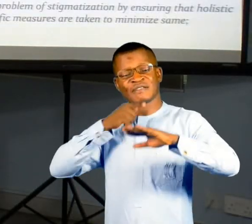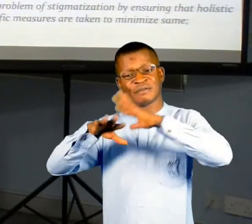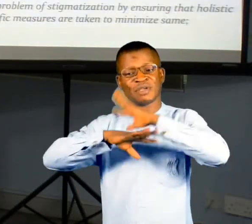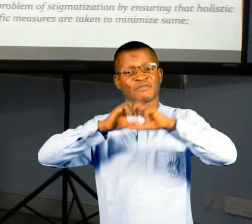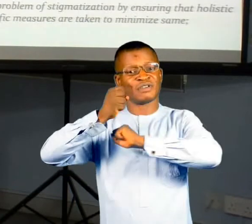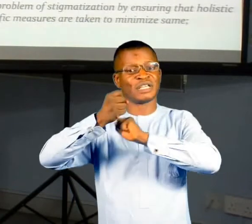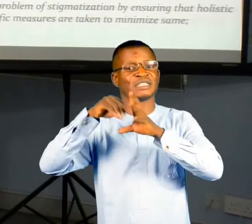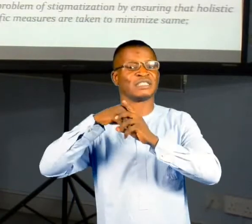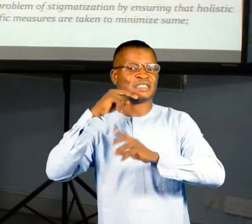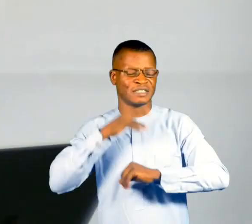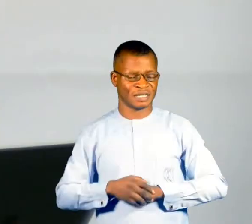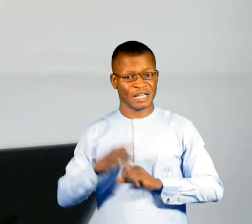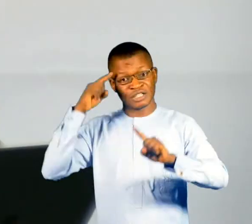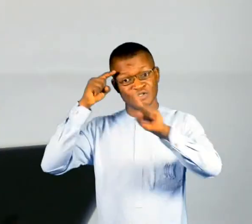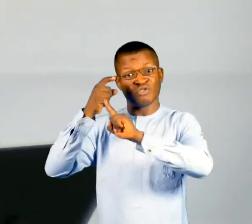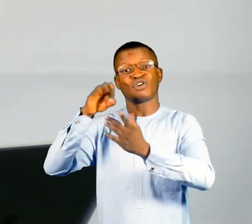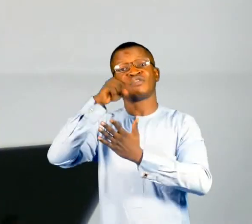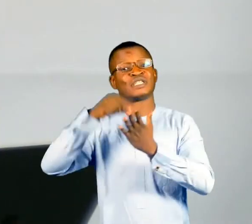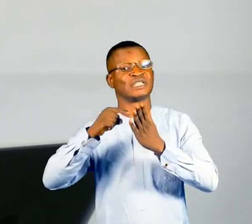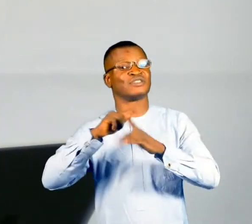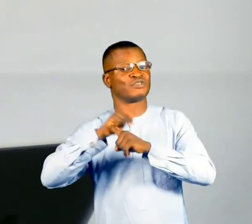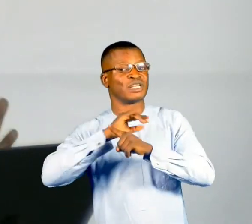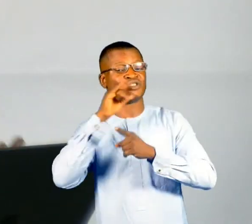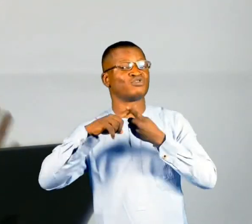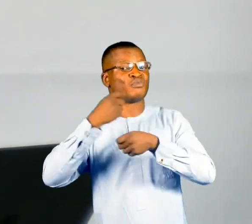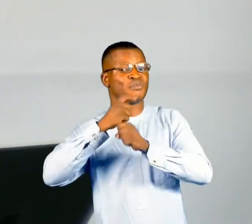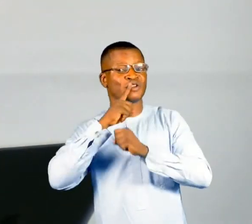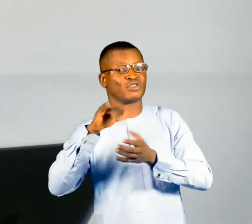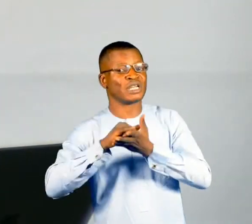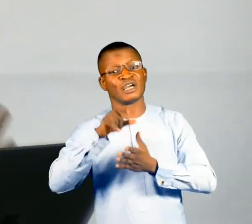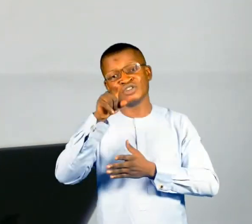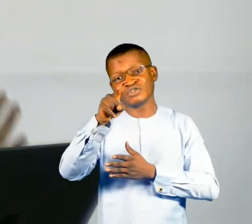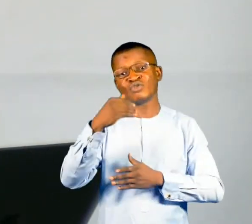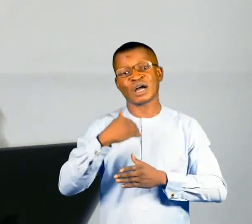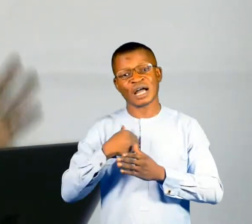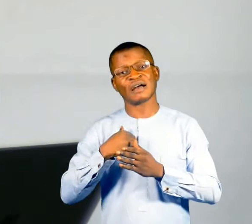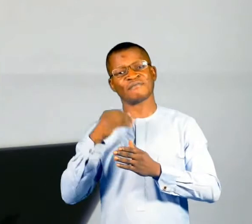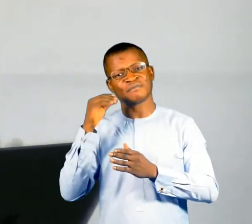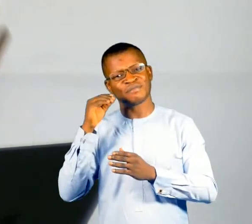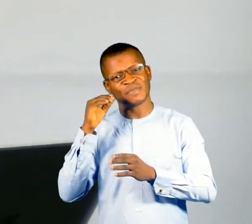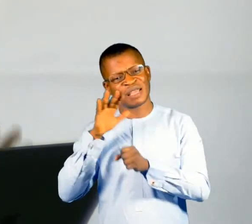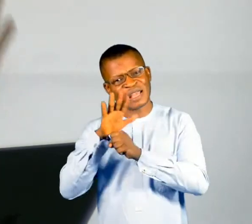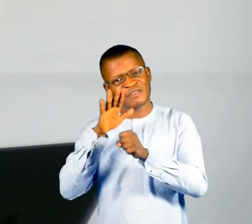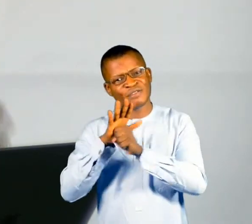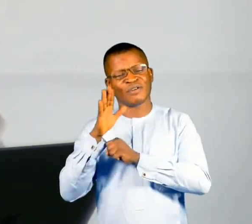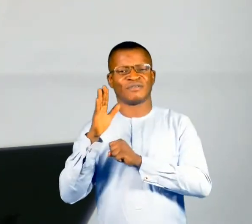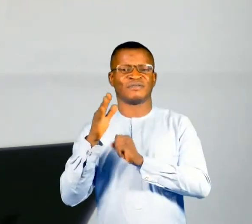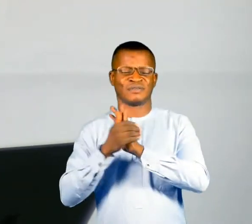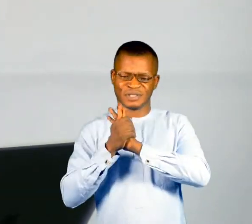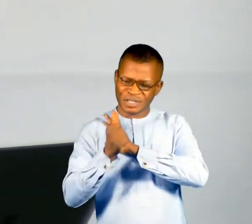gender-based violence in Nigeria. The objective of this training is to ensure that you have the necessary knowledge, skills,